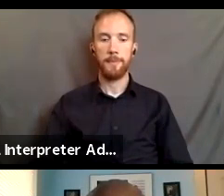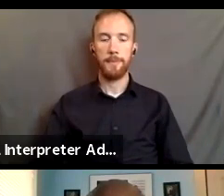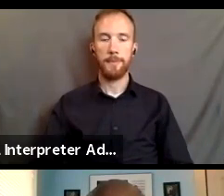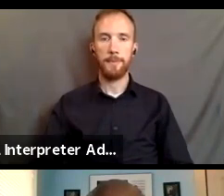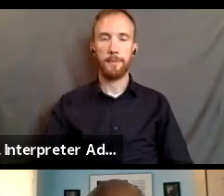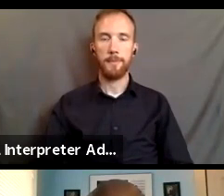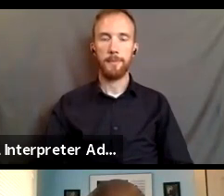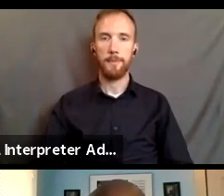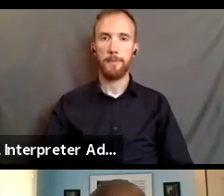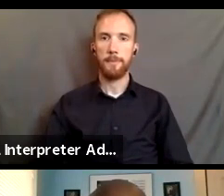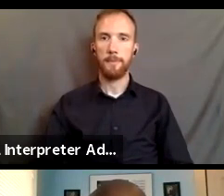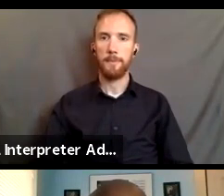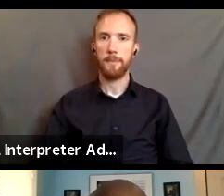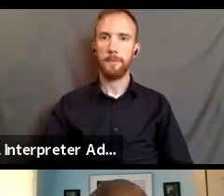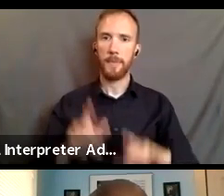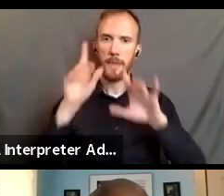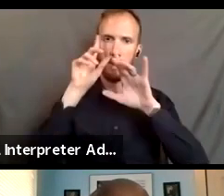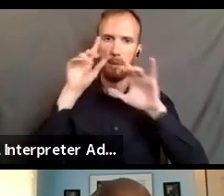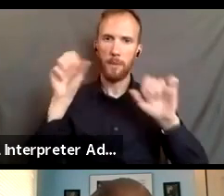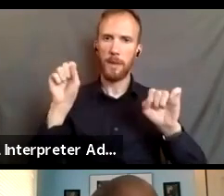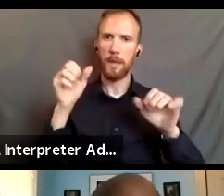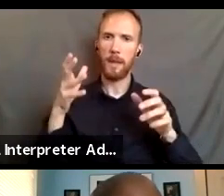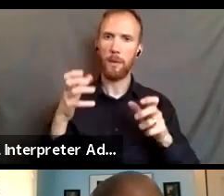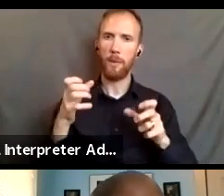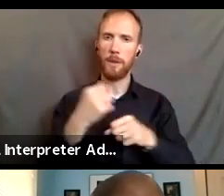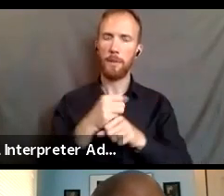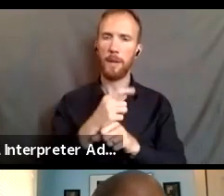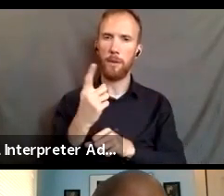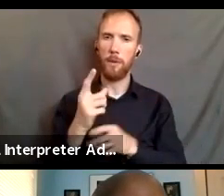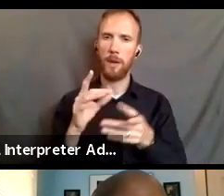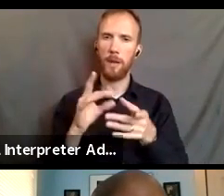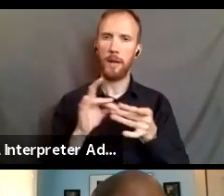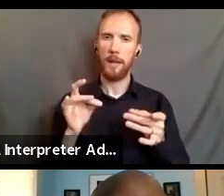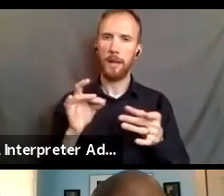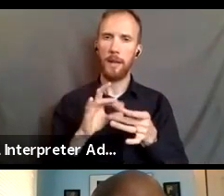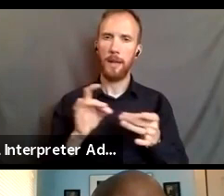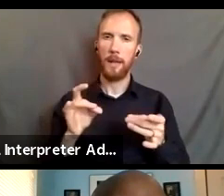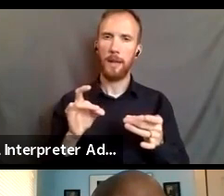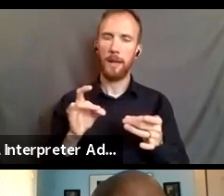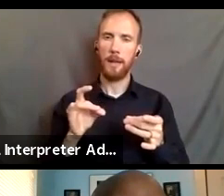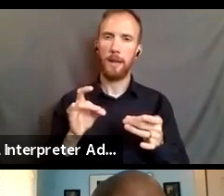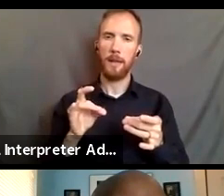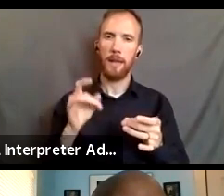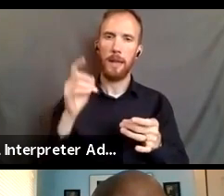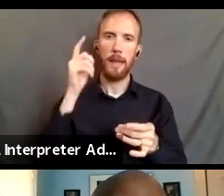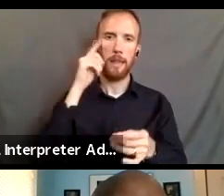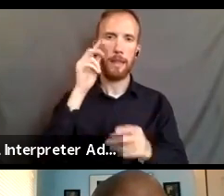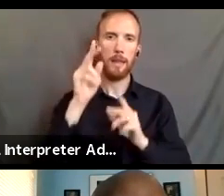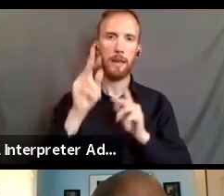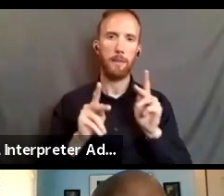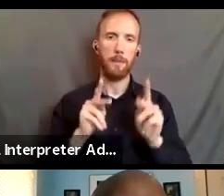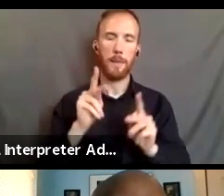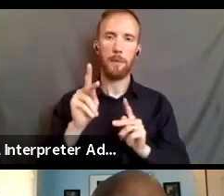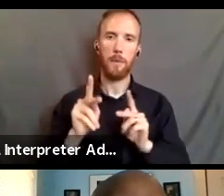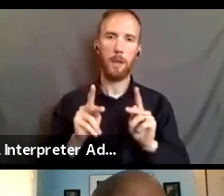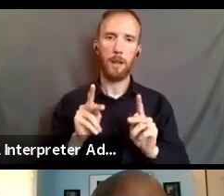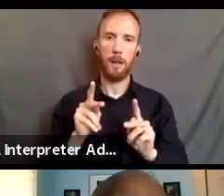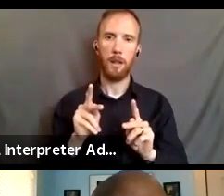president i just want to make one quick comment yes i i think folks across sectors